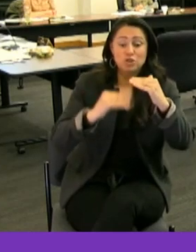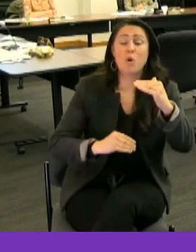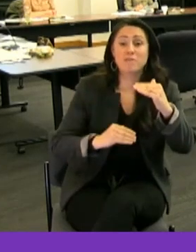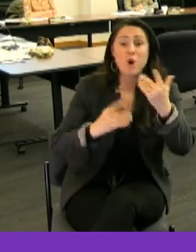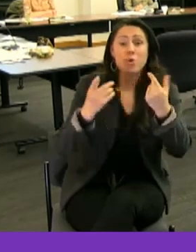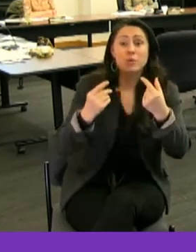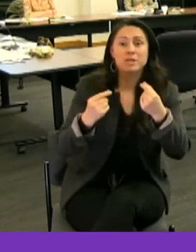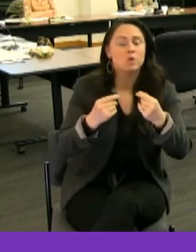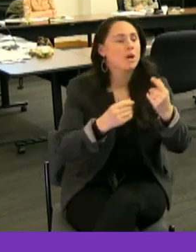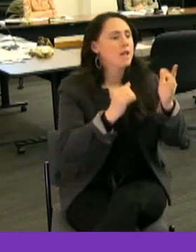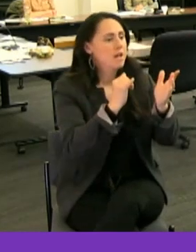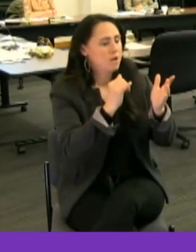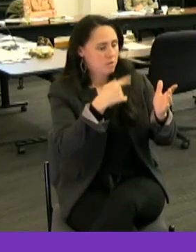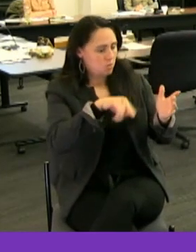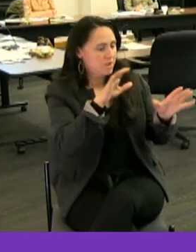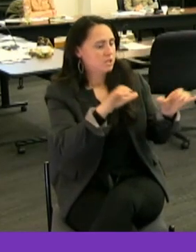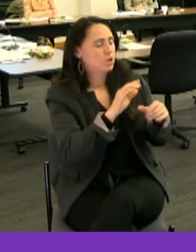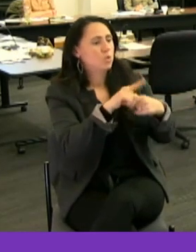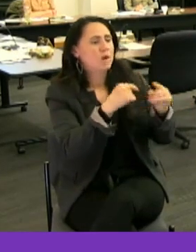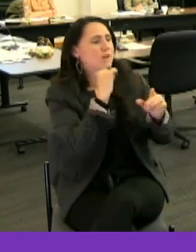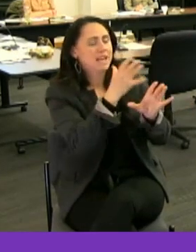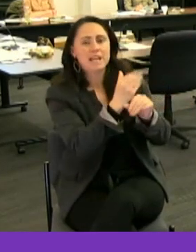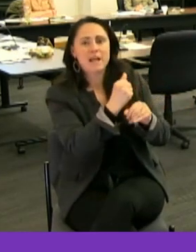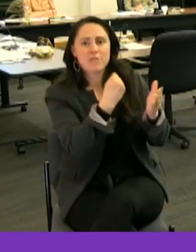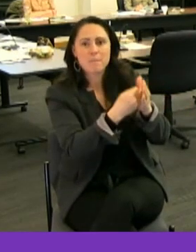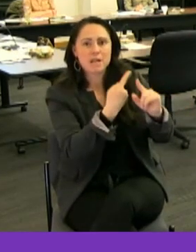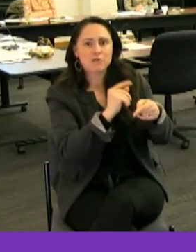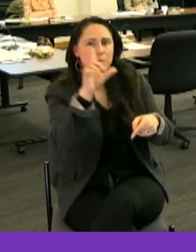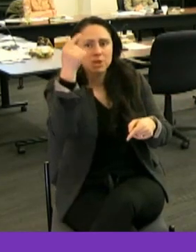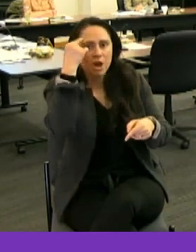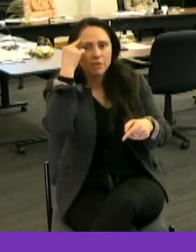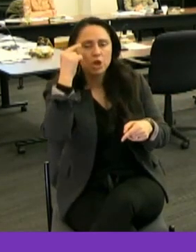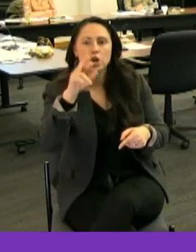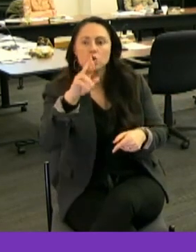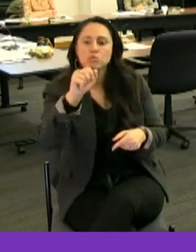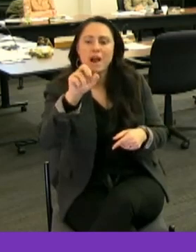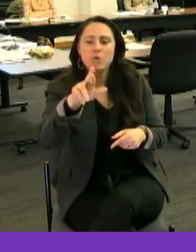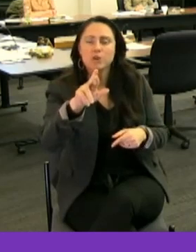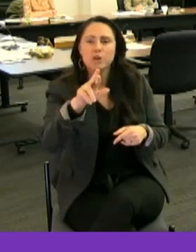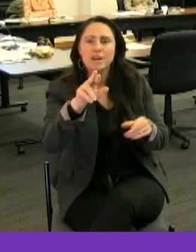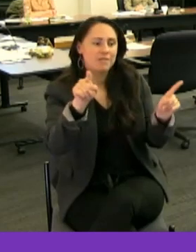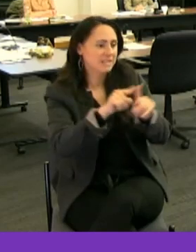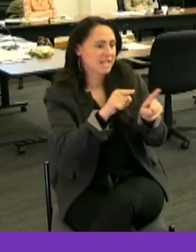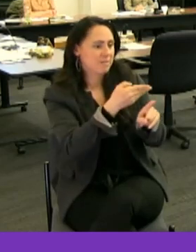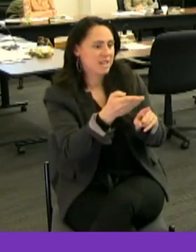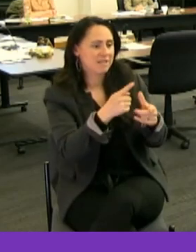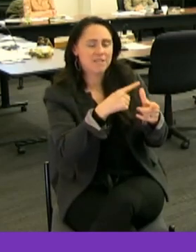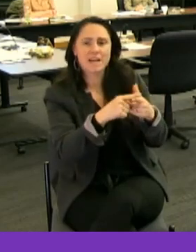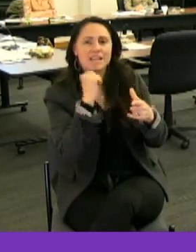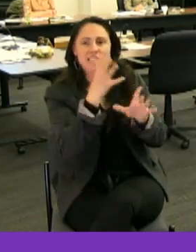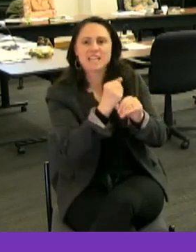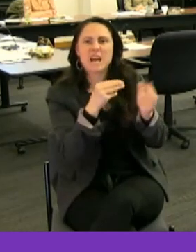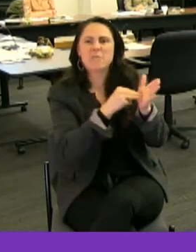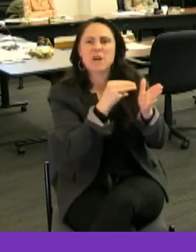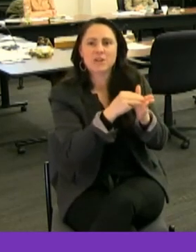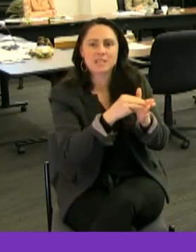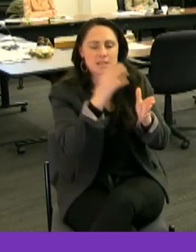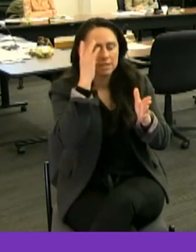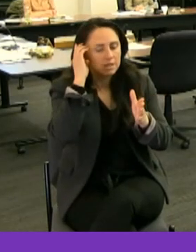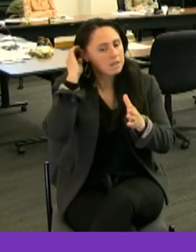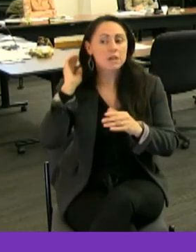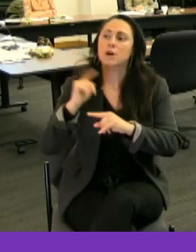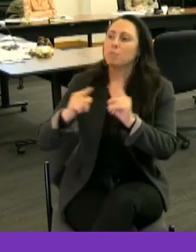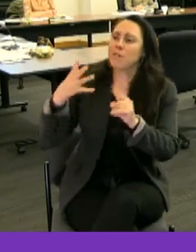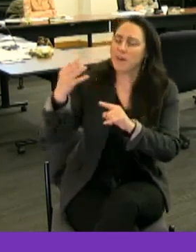What we did when we didn't get the money from Governor Rauner. We do the same thing we did then. We didn't get millions from him. The